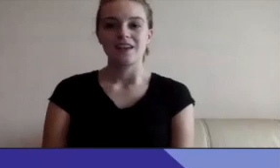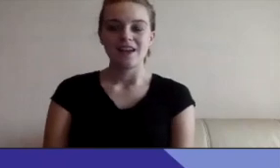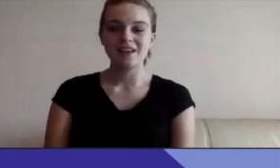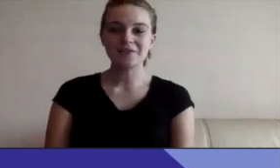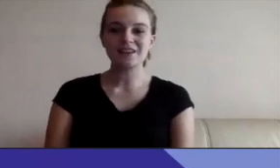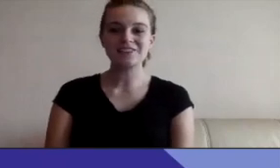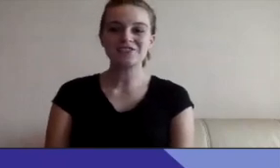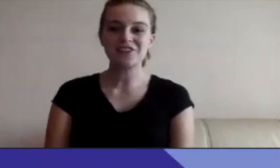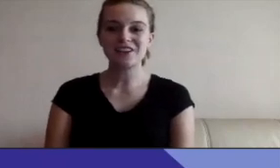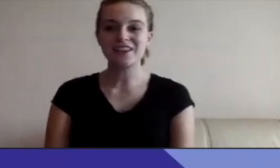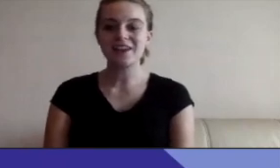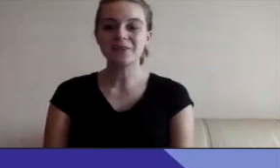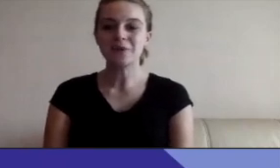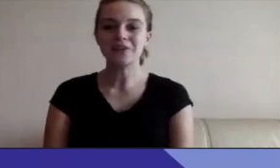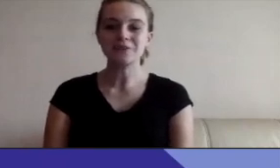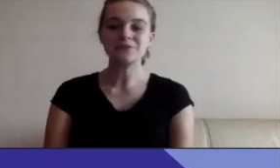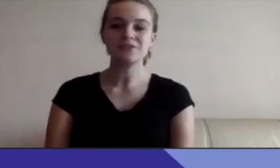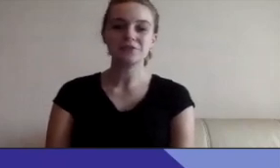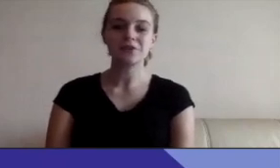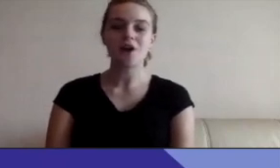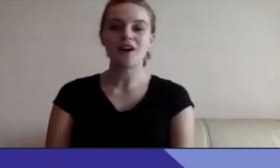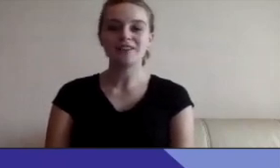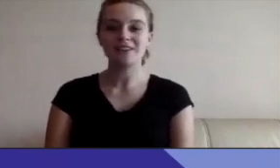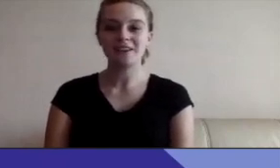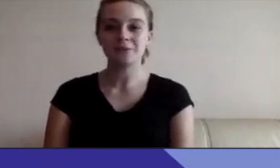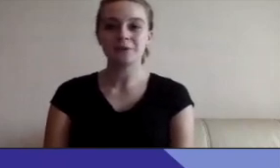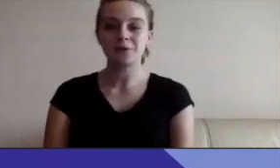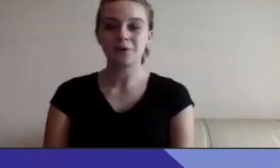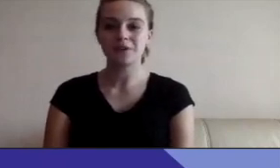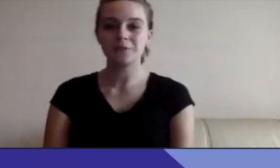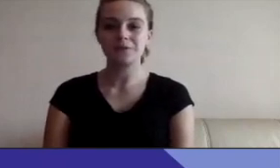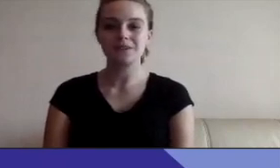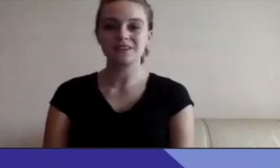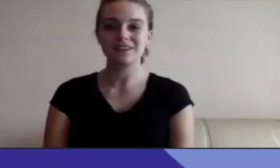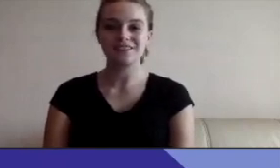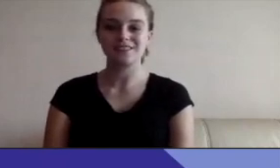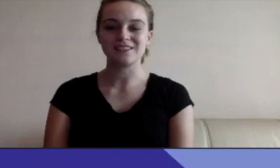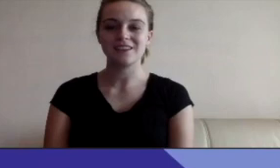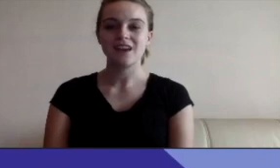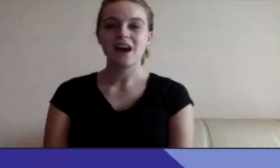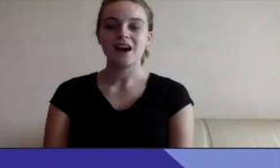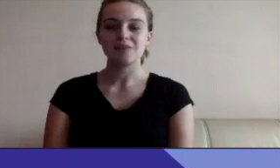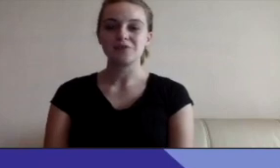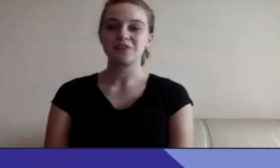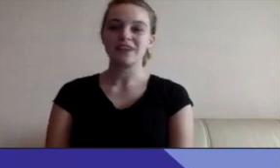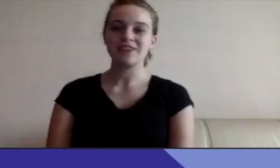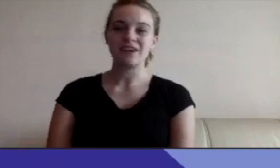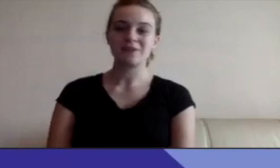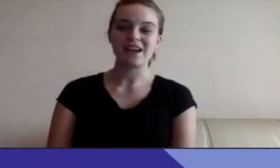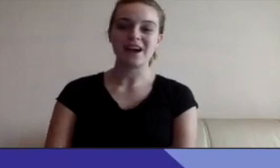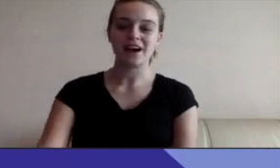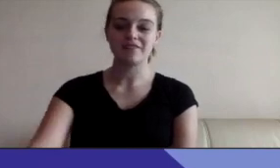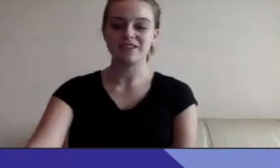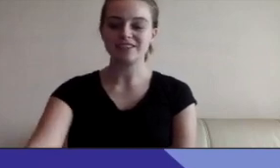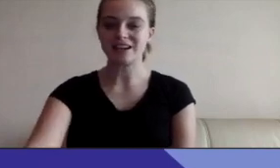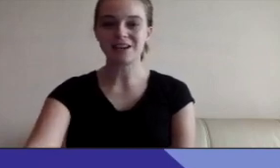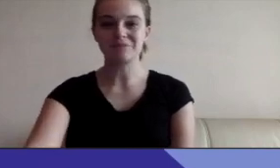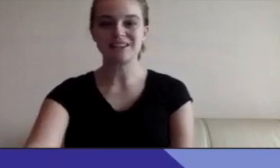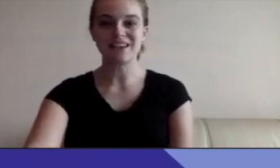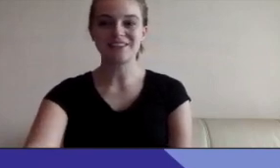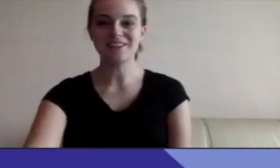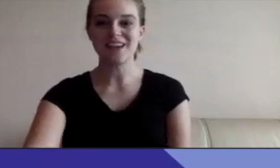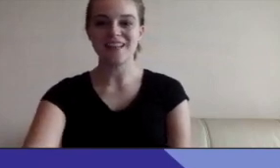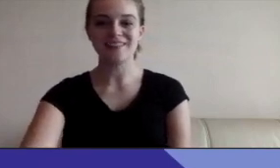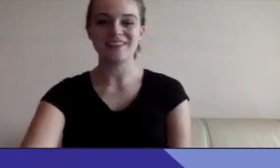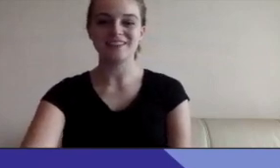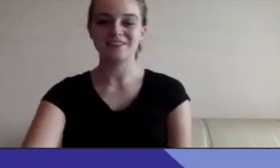Hello kindergarten and welcome to your online recorded music lesson. I'm so glad that we have this time